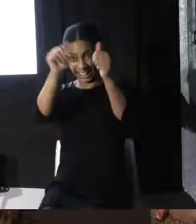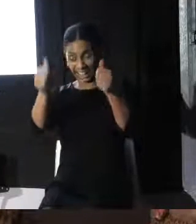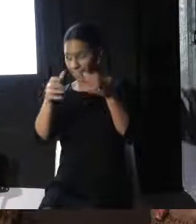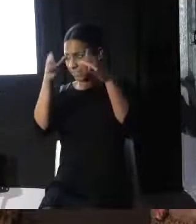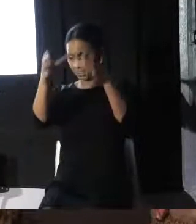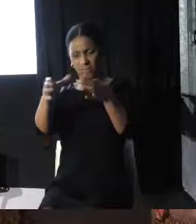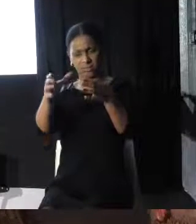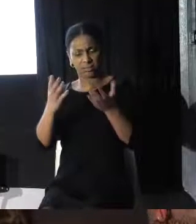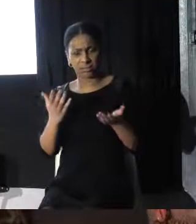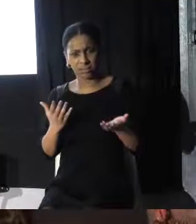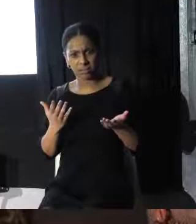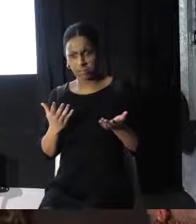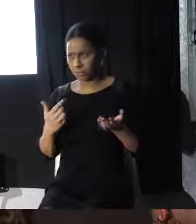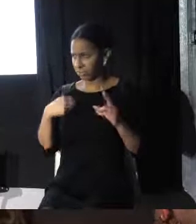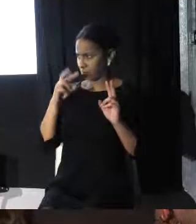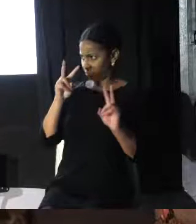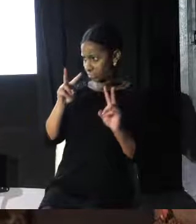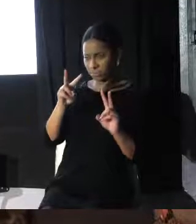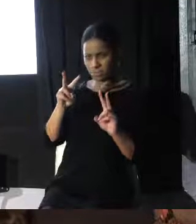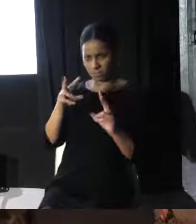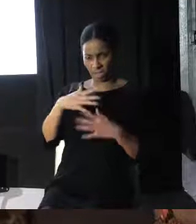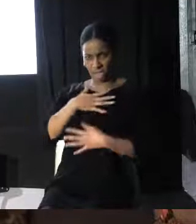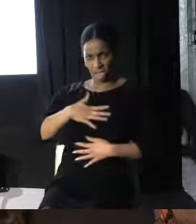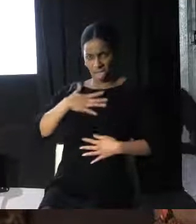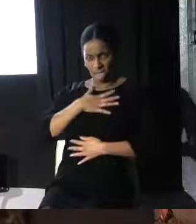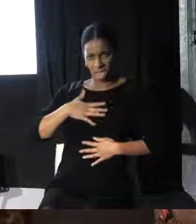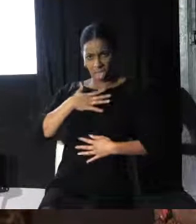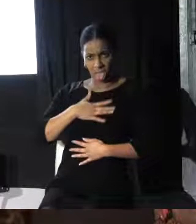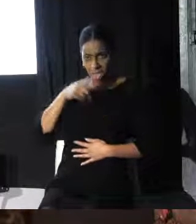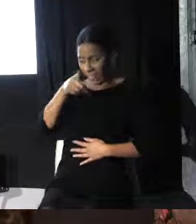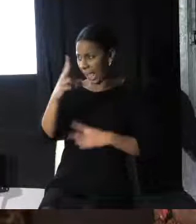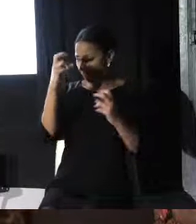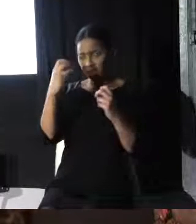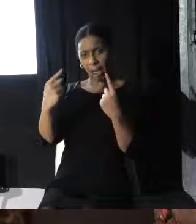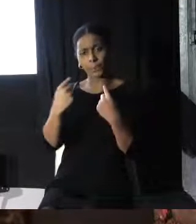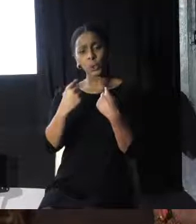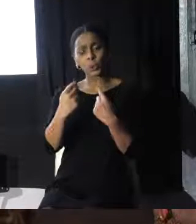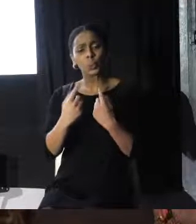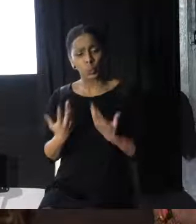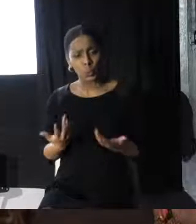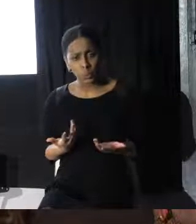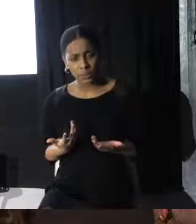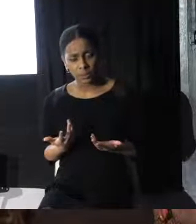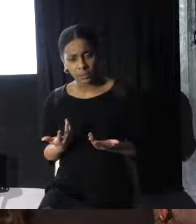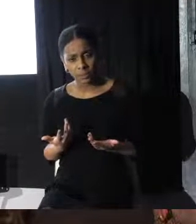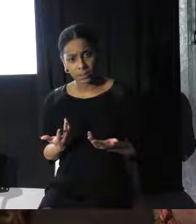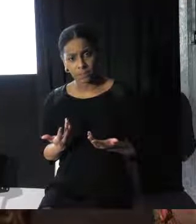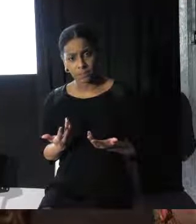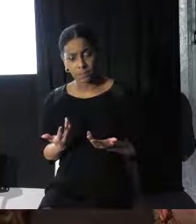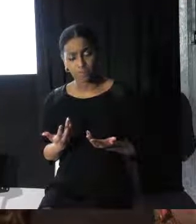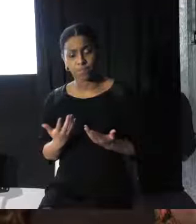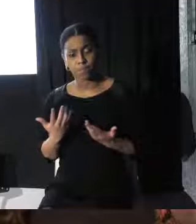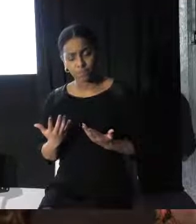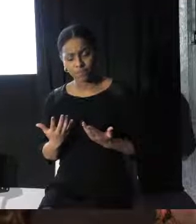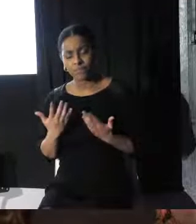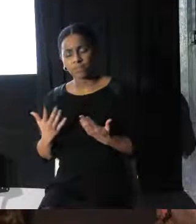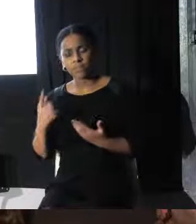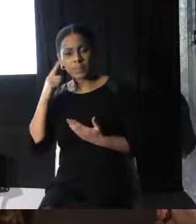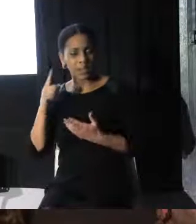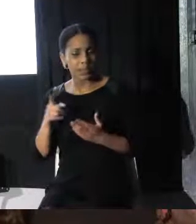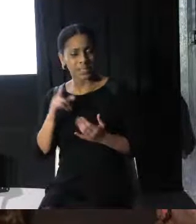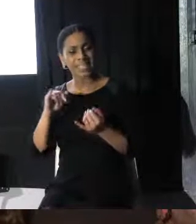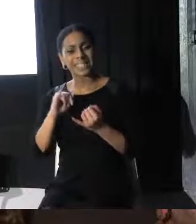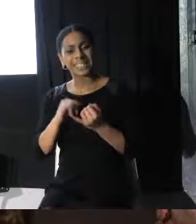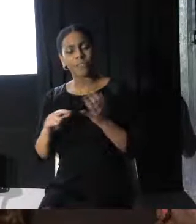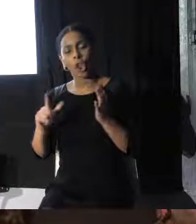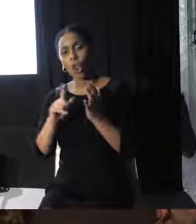about it can be a form of abuse. And we could, number 8, think back to the Lawrence inquiry, to the racist murder of